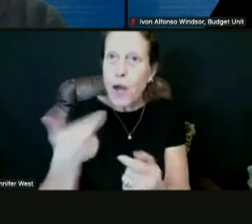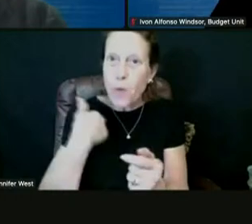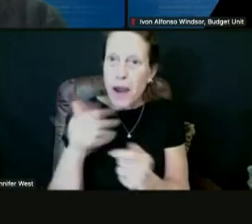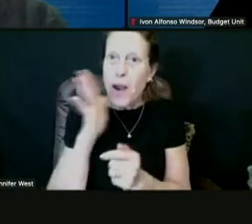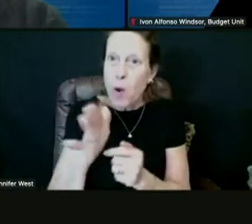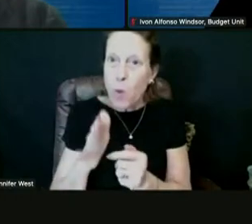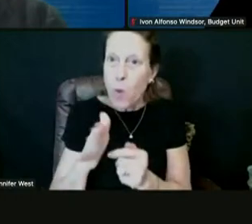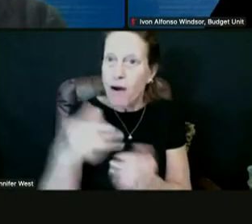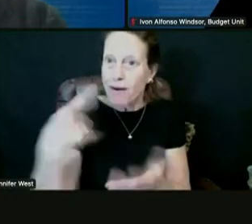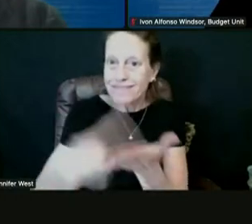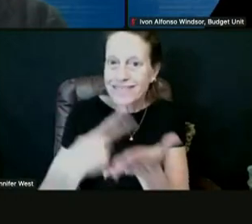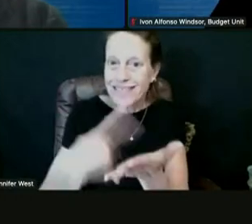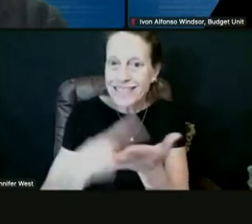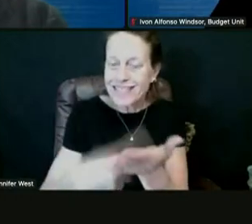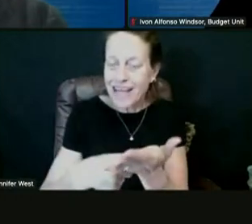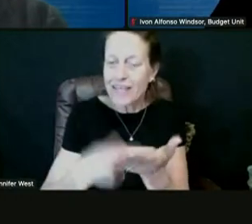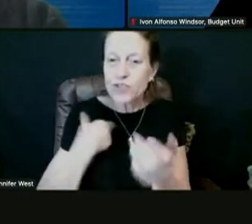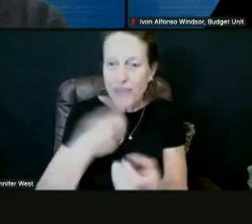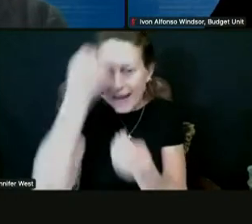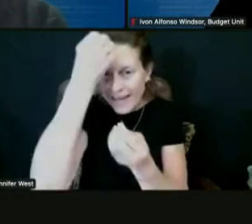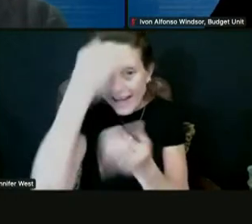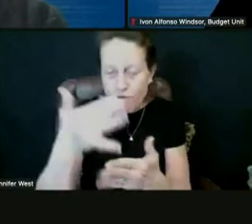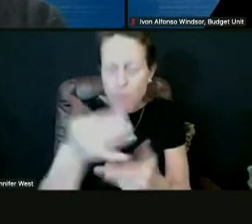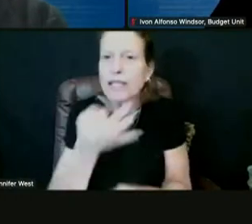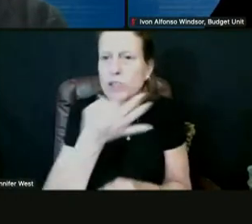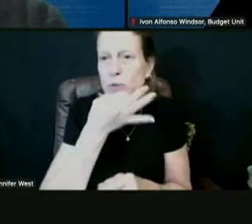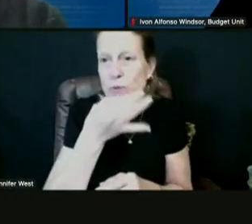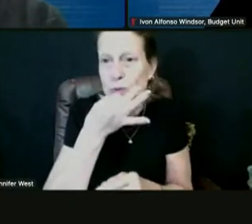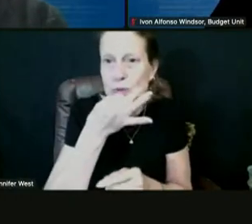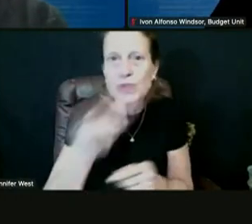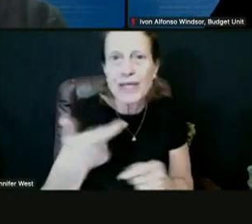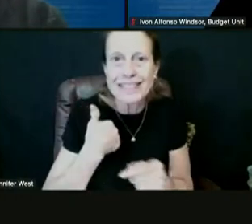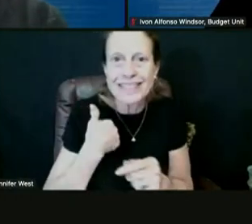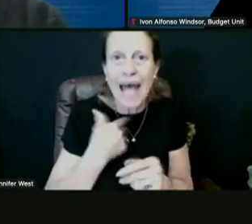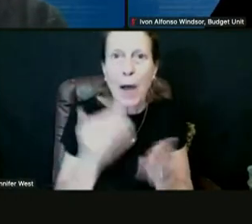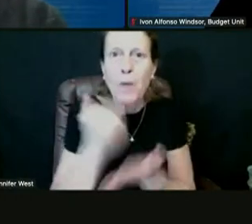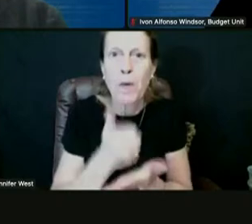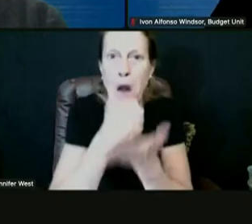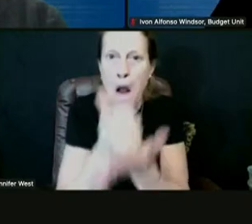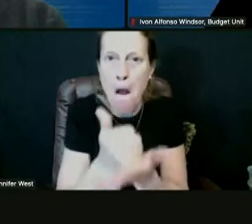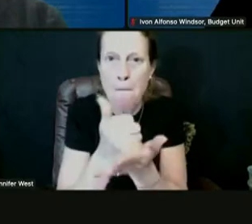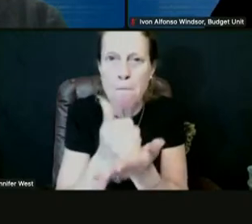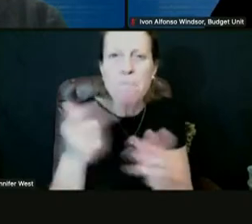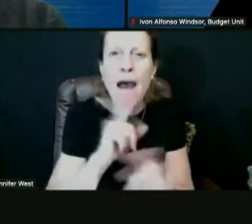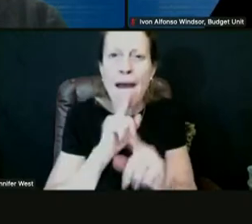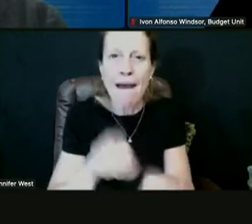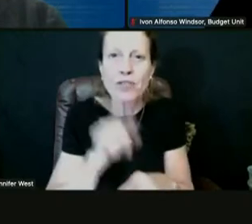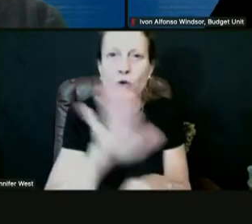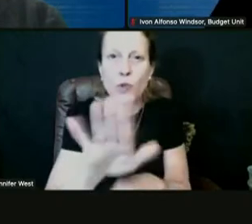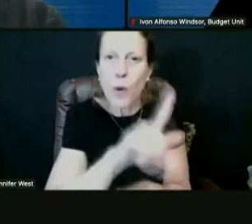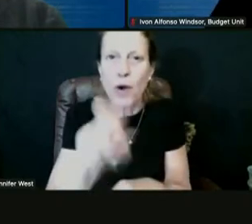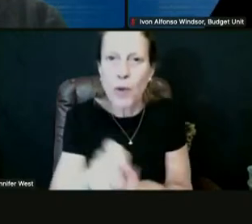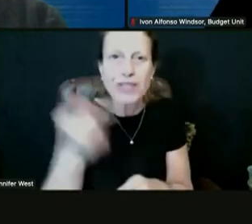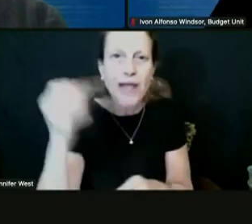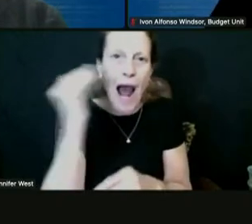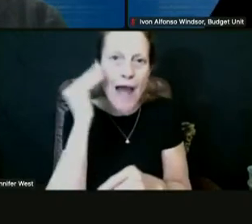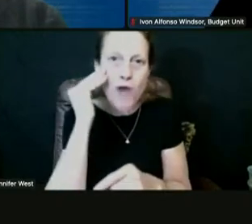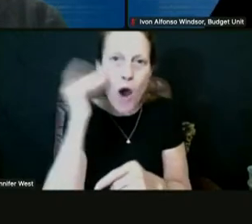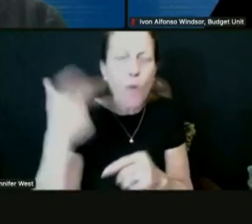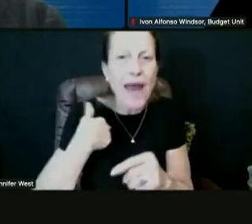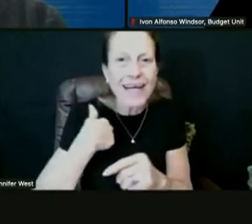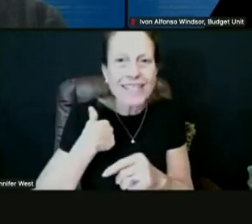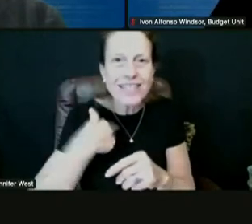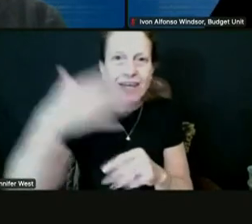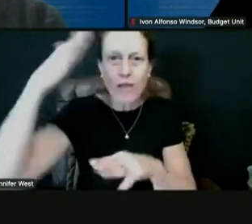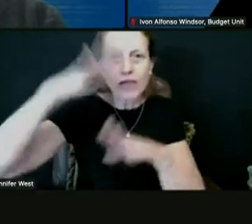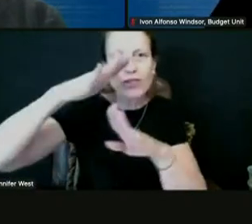some information coming up in just a little while in the presentation that may come back to that federal funding, because that is a question that's on everybody's mind. And it's a good question